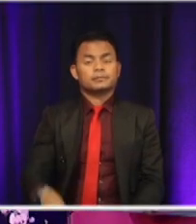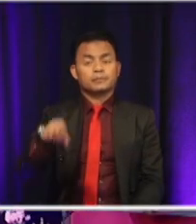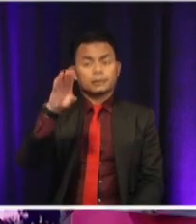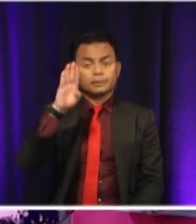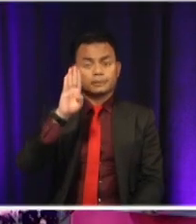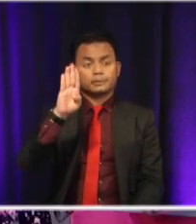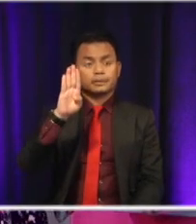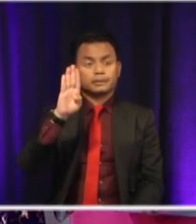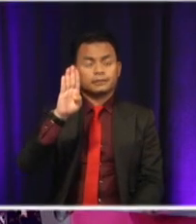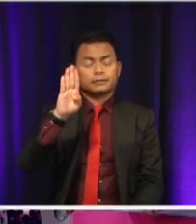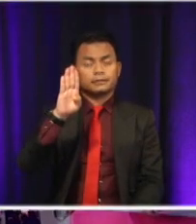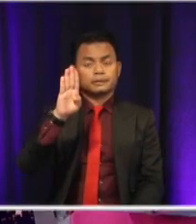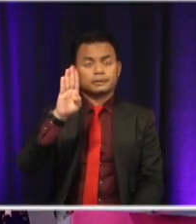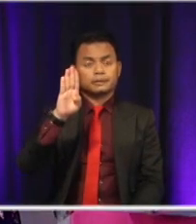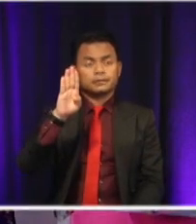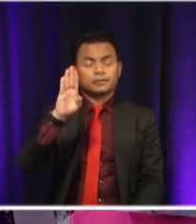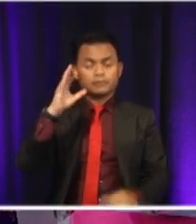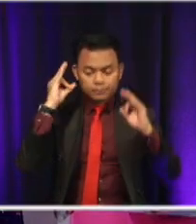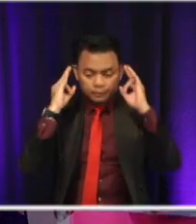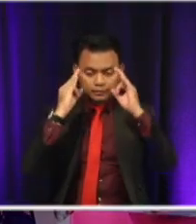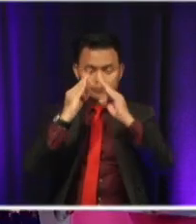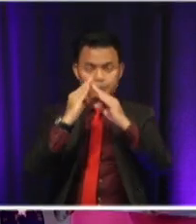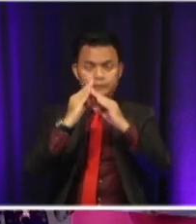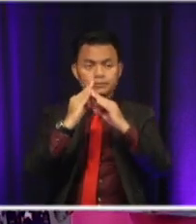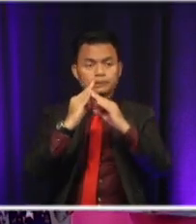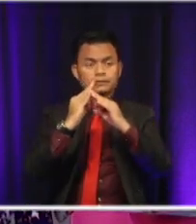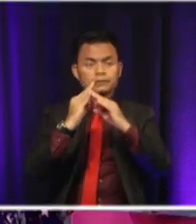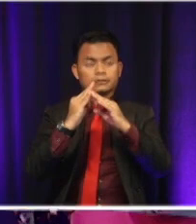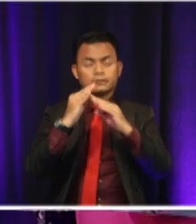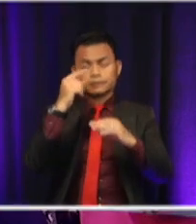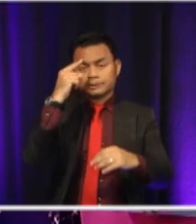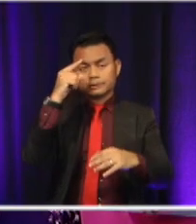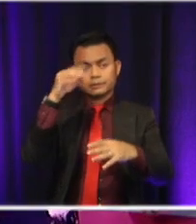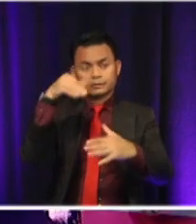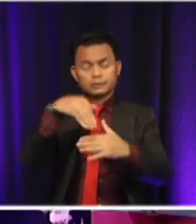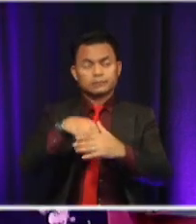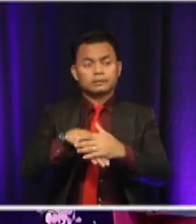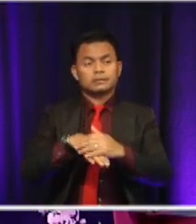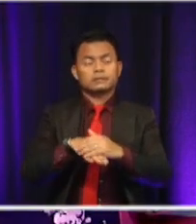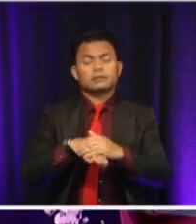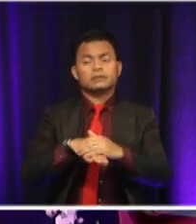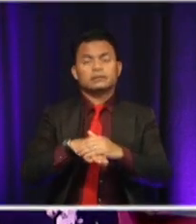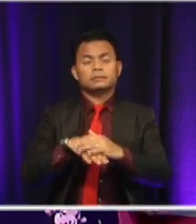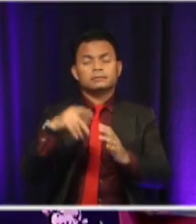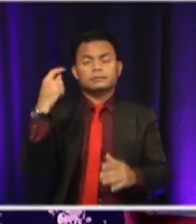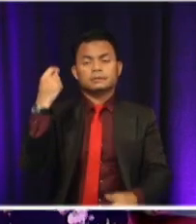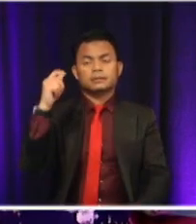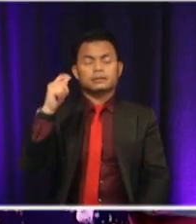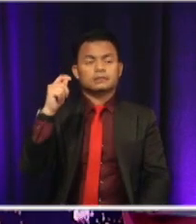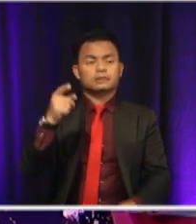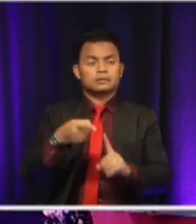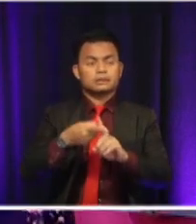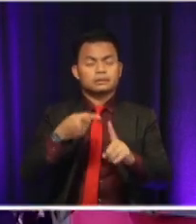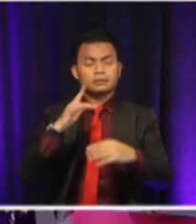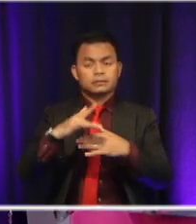question is going to focus on how well you know the text from beginning and end. And